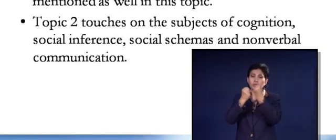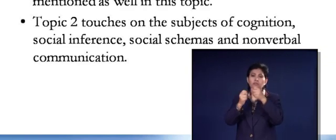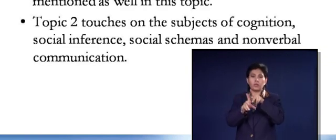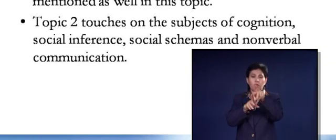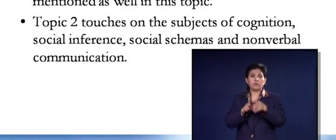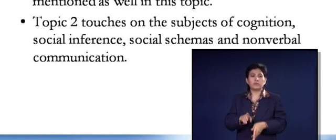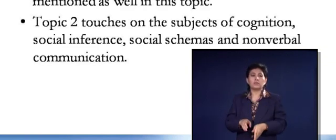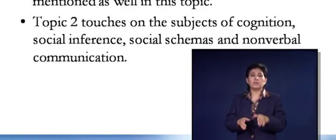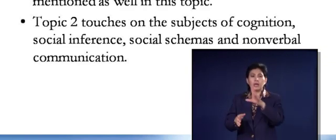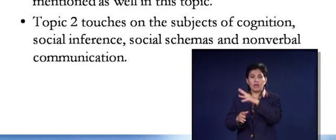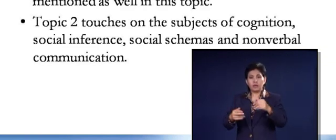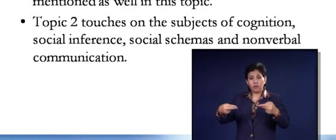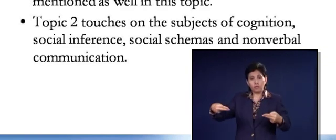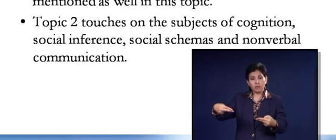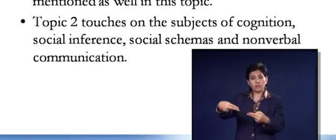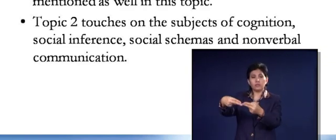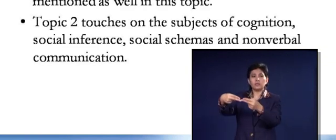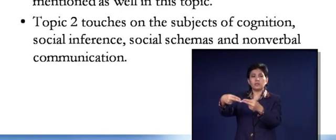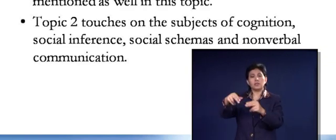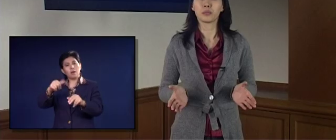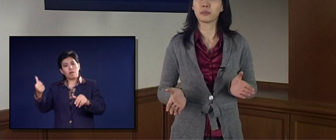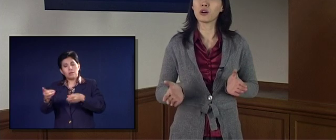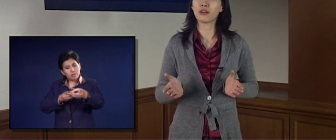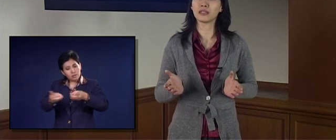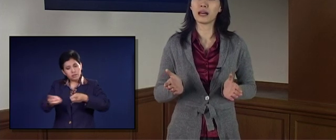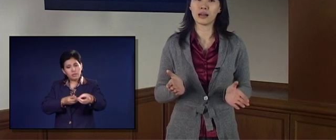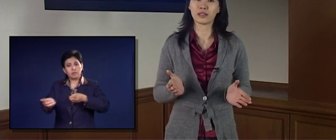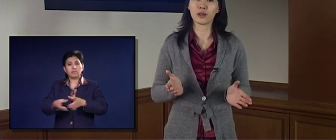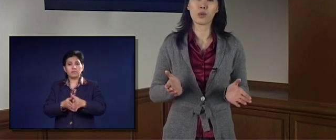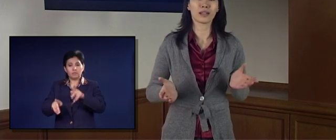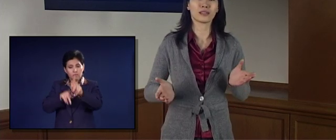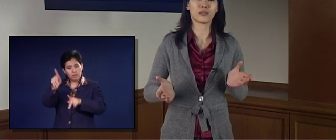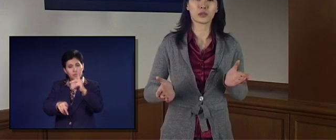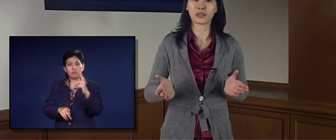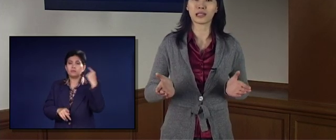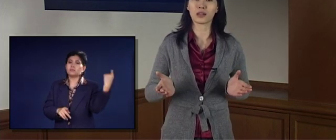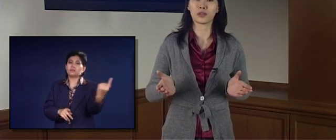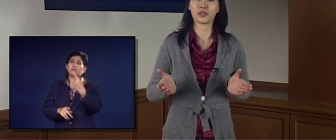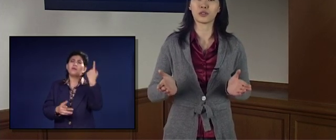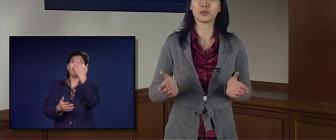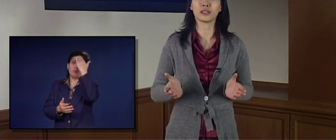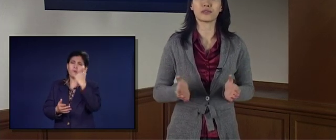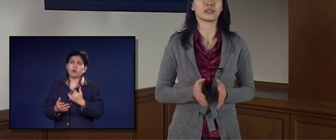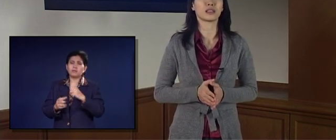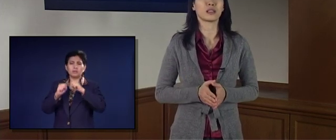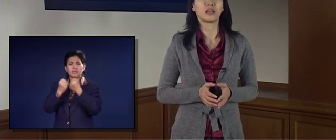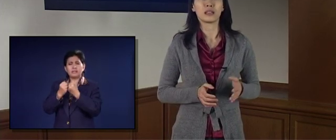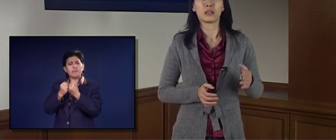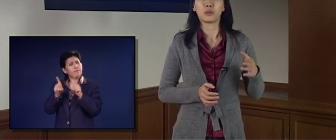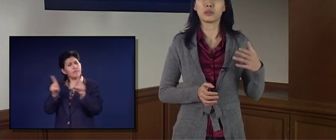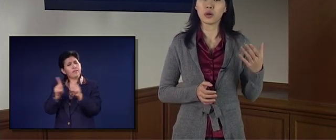psychology and its relation to other disciplines. People often ask, why is social psychology so